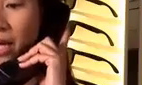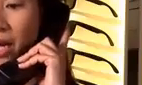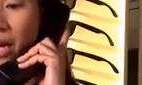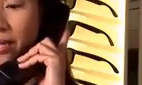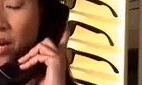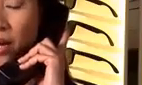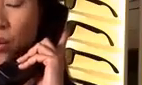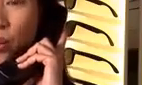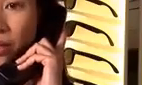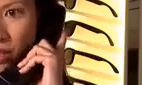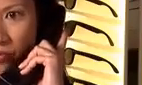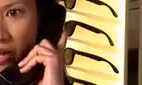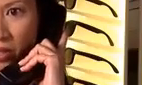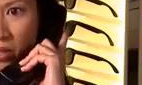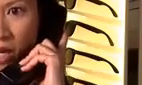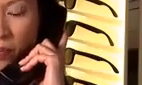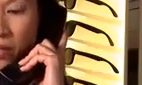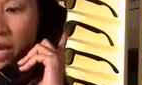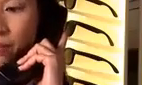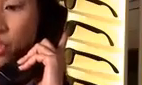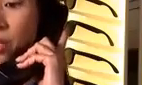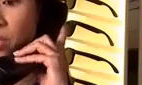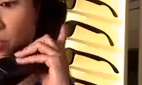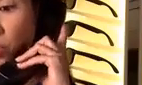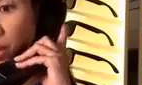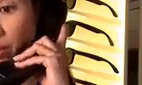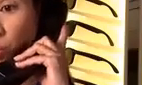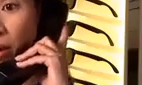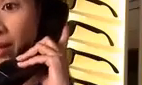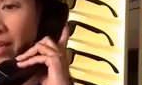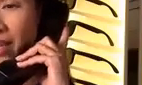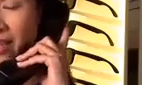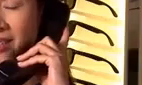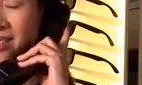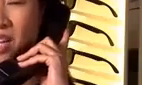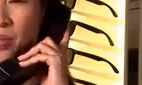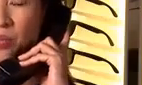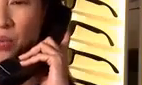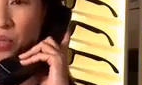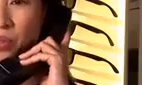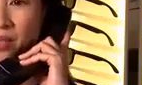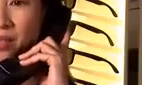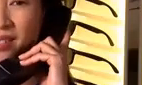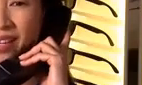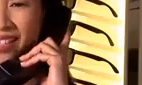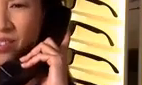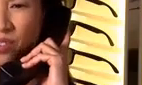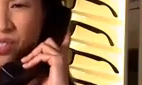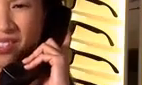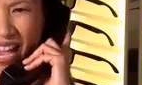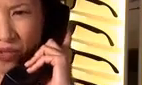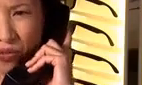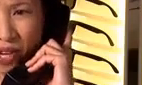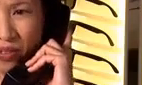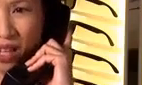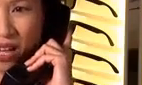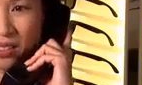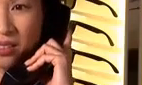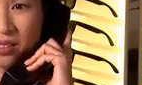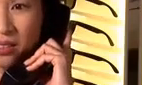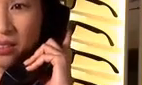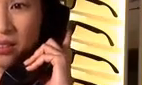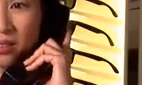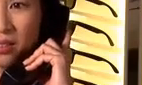high. Now, I work until 5 o'clock, but I'm just a few blocks away. Can someone meet with me, say, just after 5